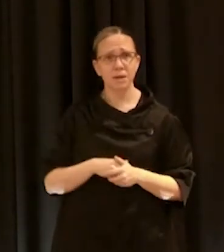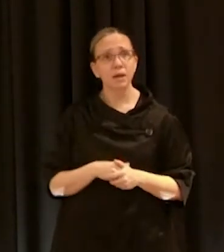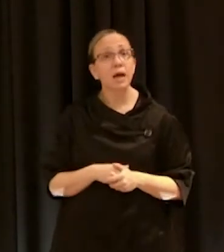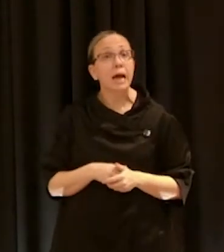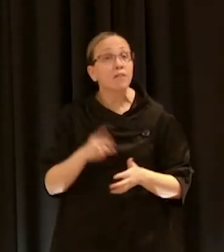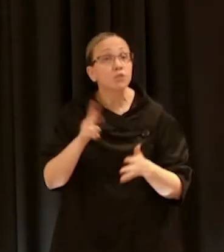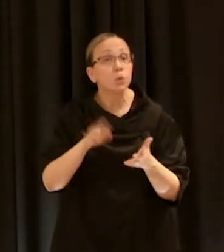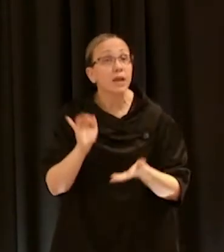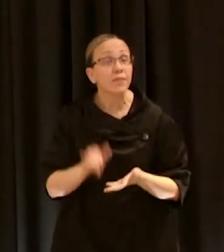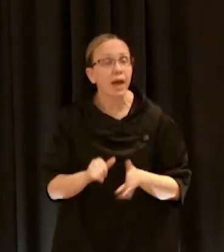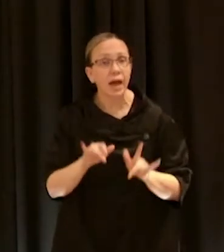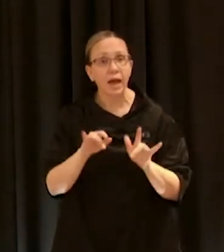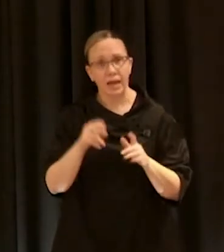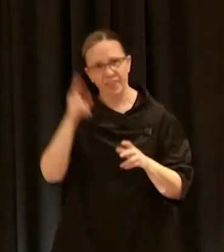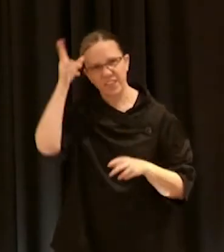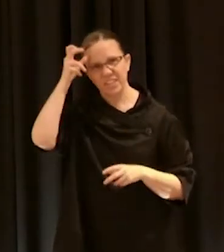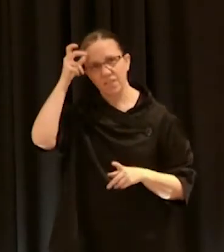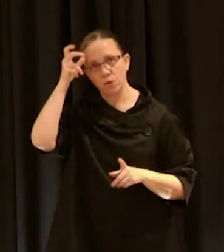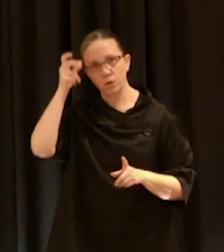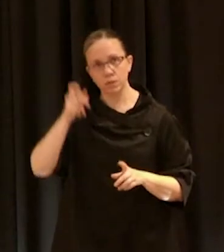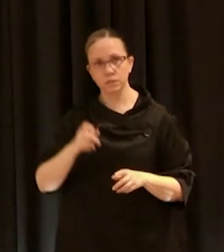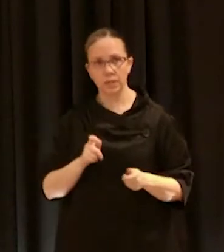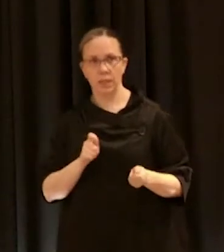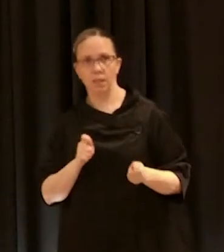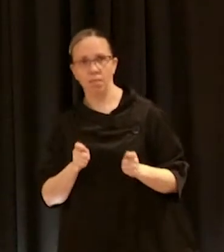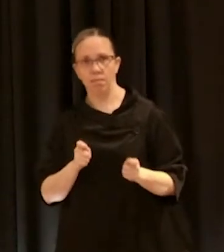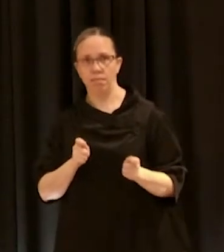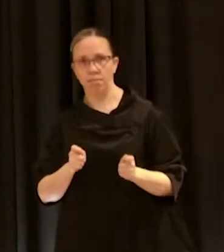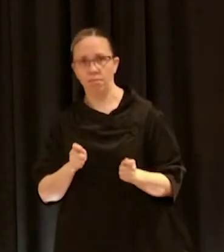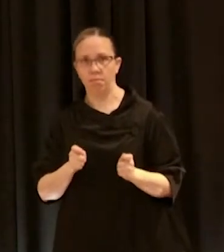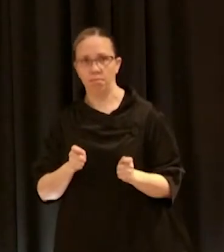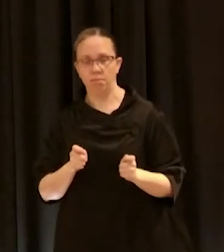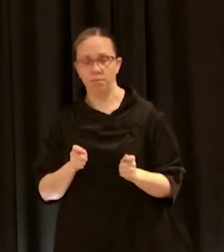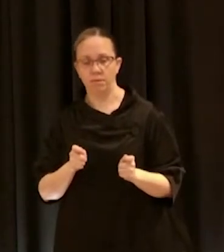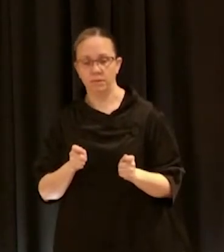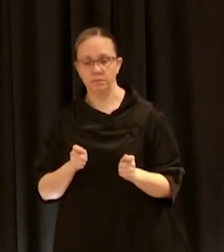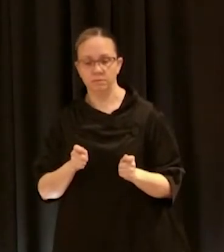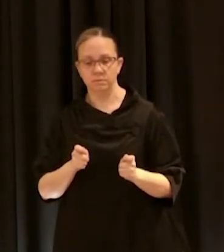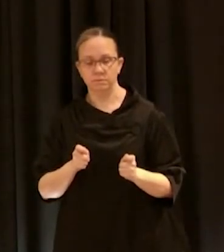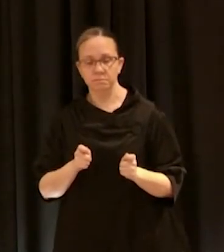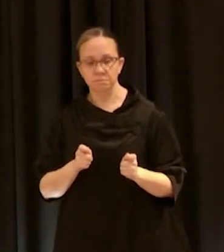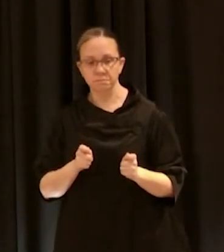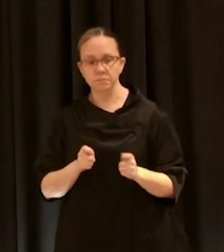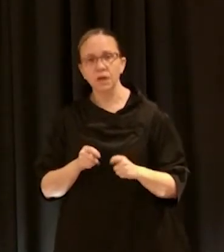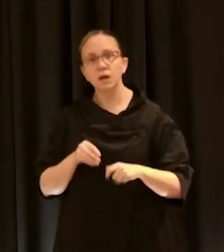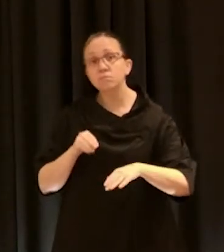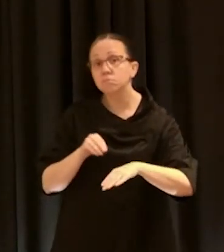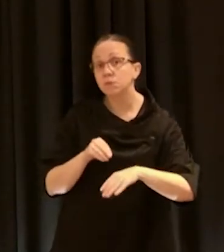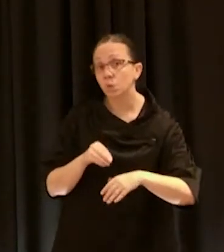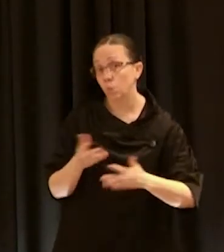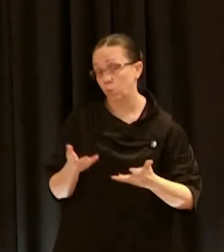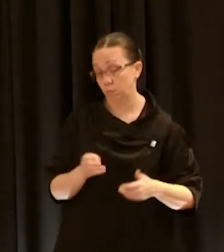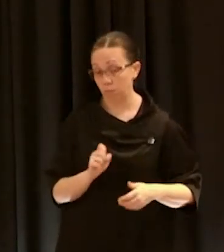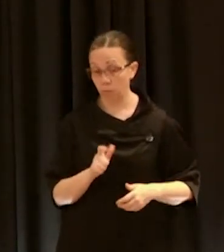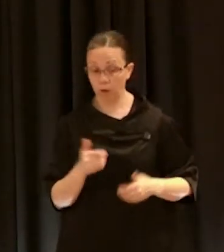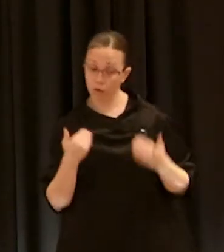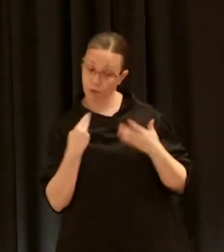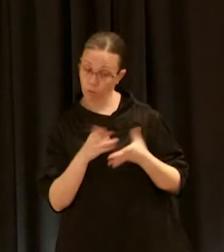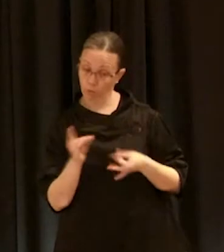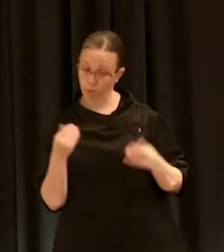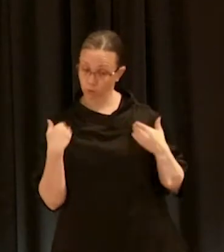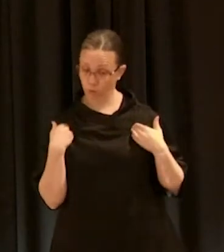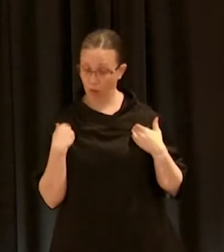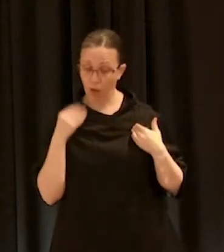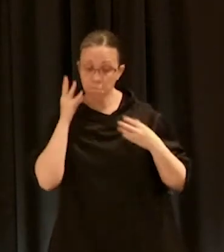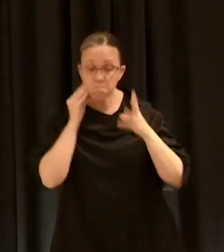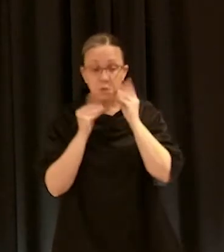you'll read that, the devil will immediately begin to twist that and begin to say, well, you've had the Holy Ghost.